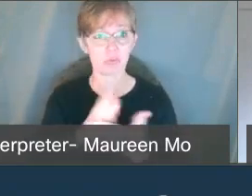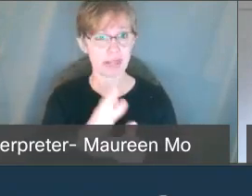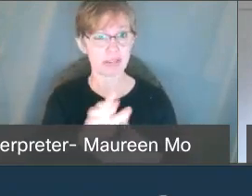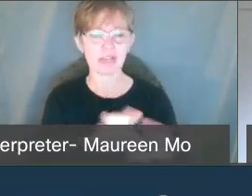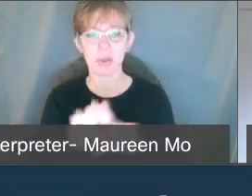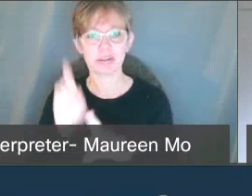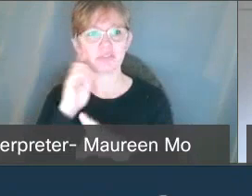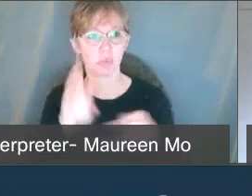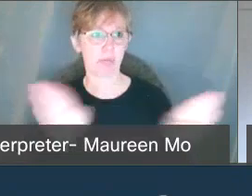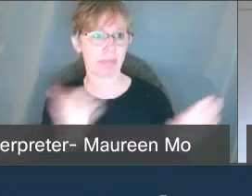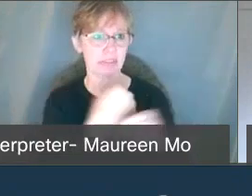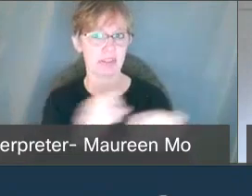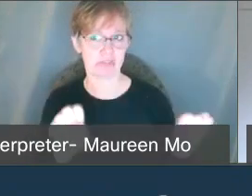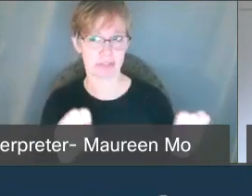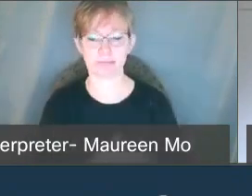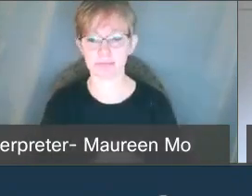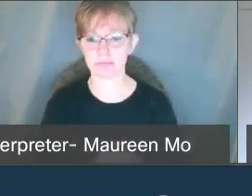safety. So